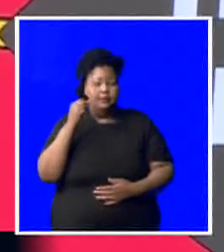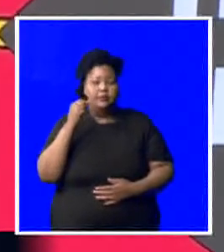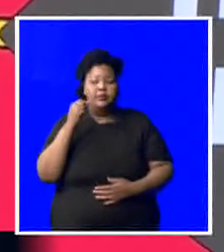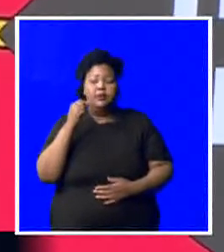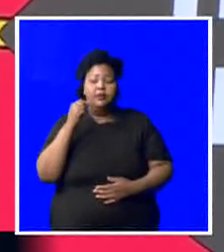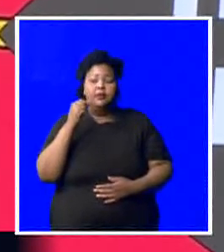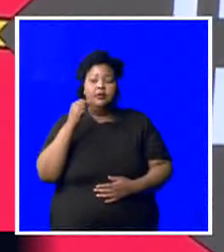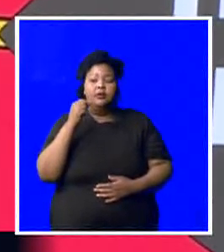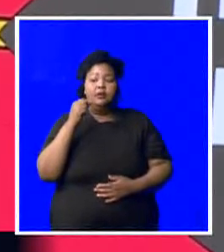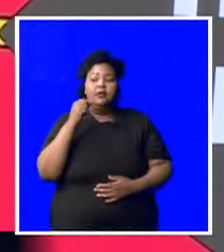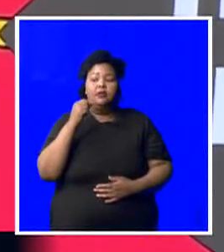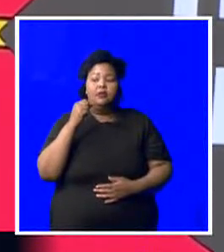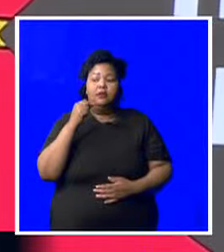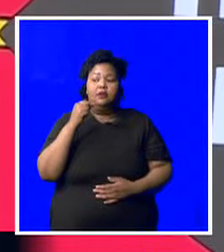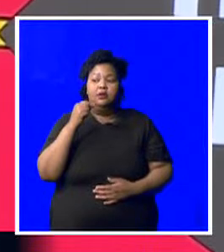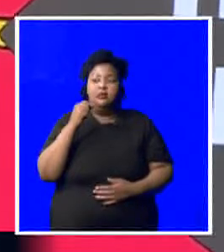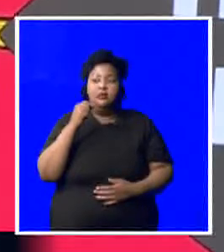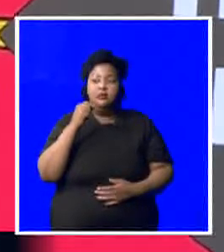Ekutsimuleni